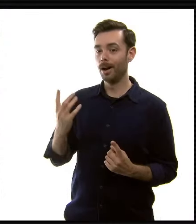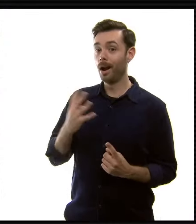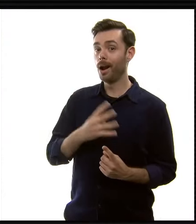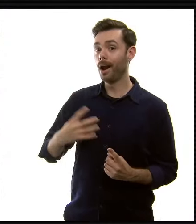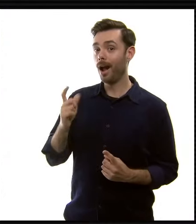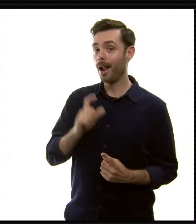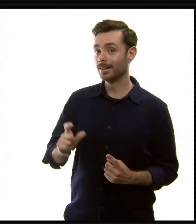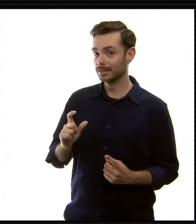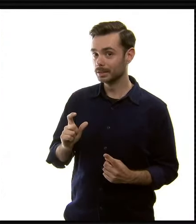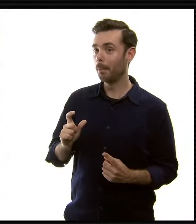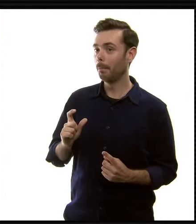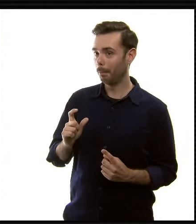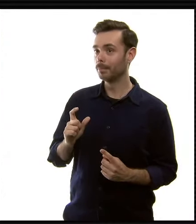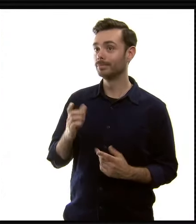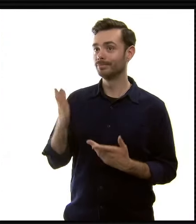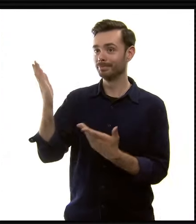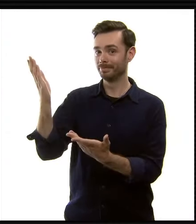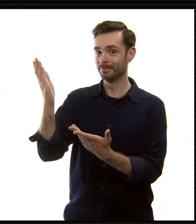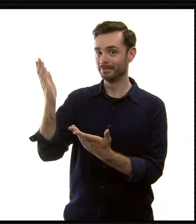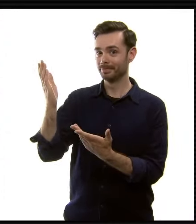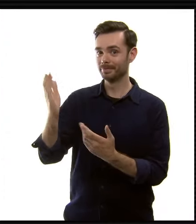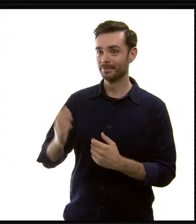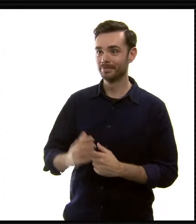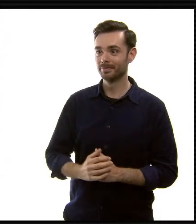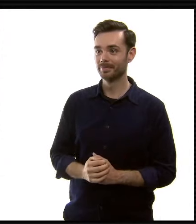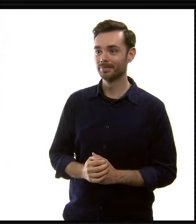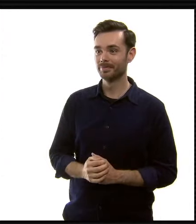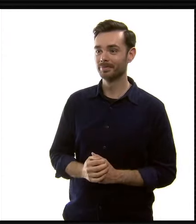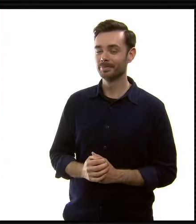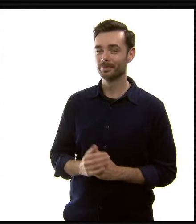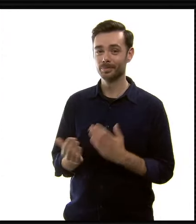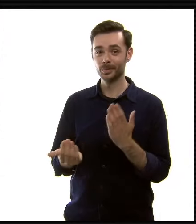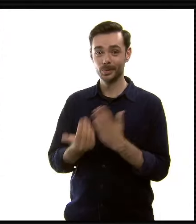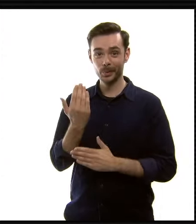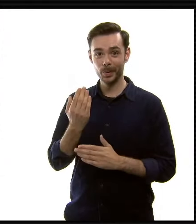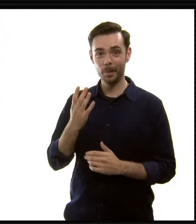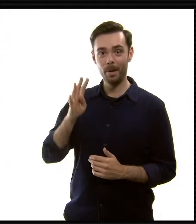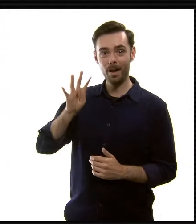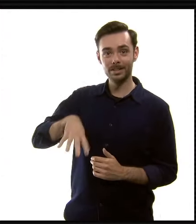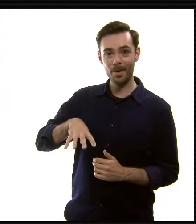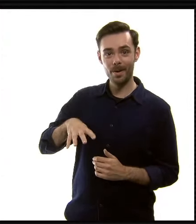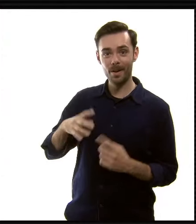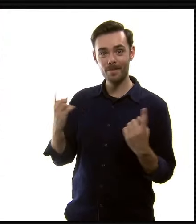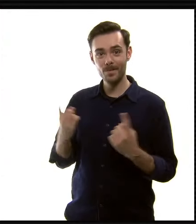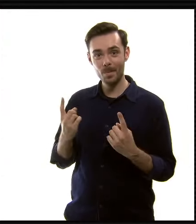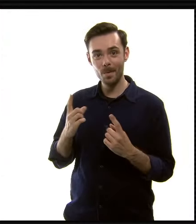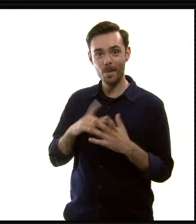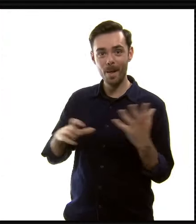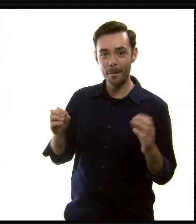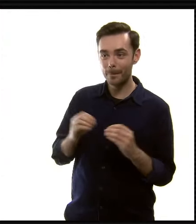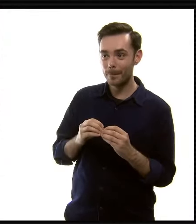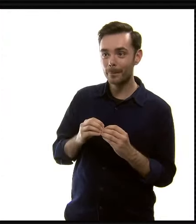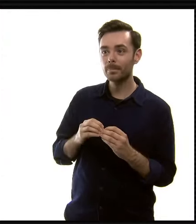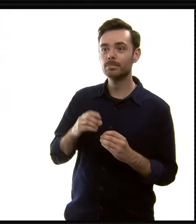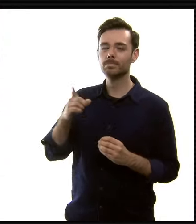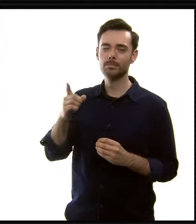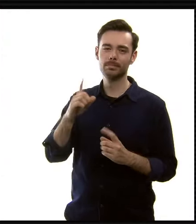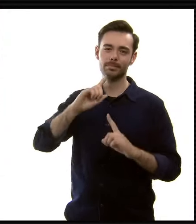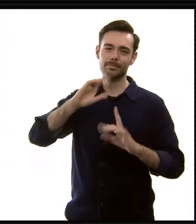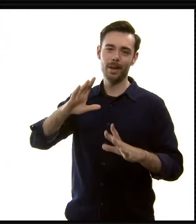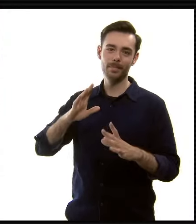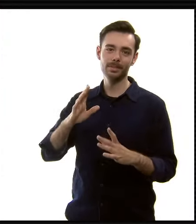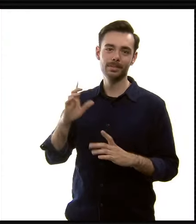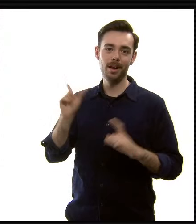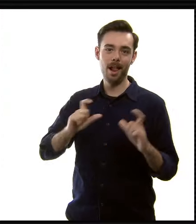come face-to-face with the brand new LEGO BrickHeadz FC Barcelona Go Brick Me set, which you guys can see right there, featuring the colors and